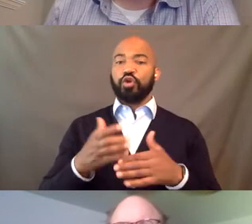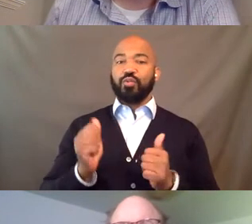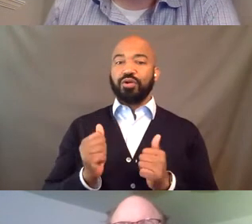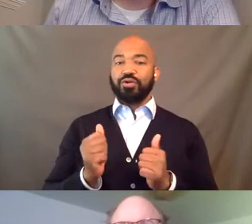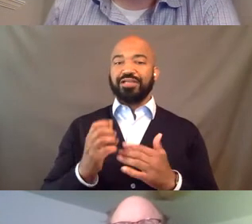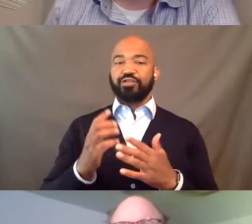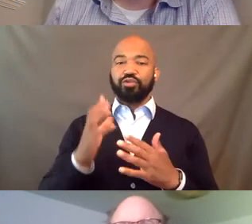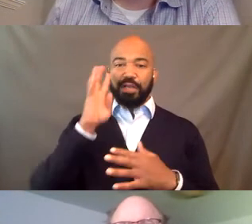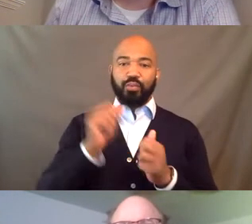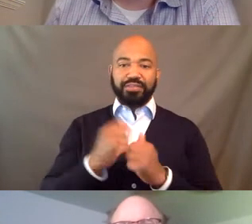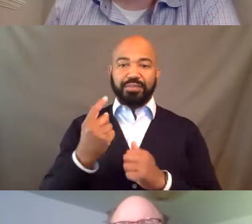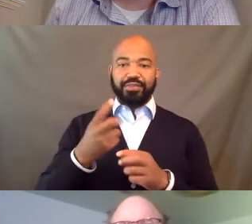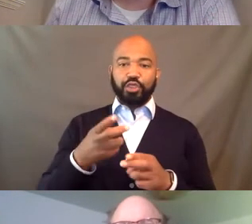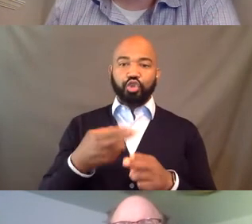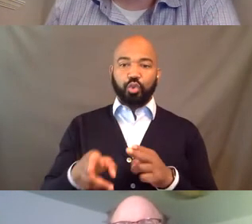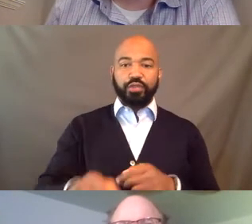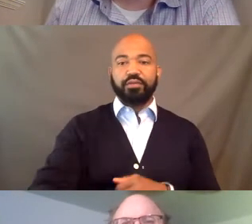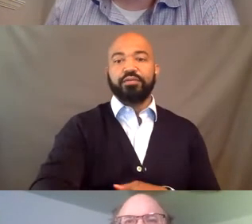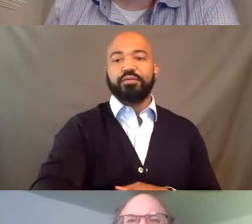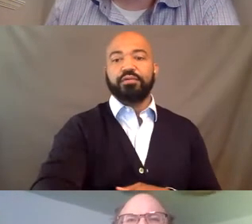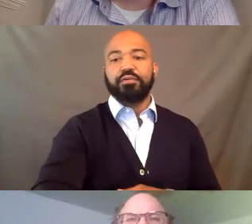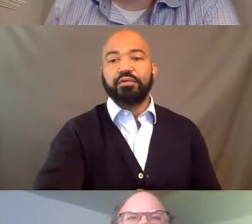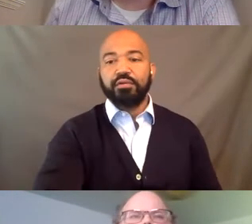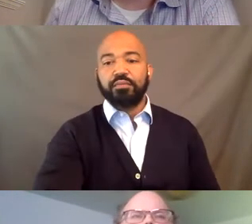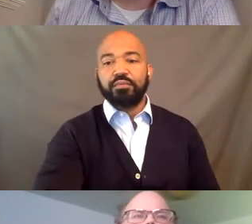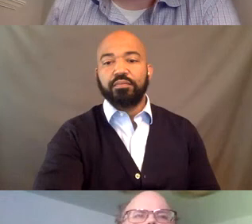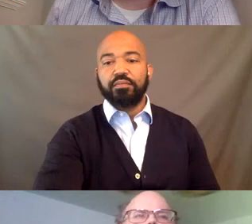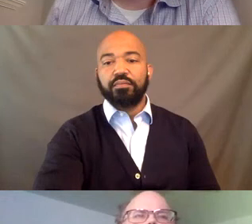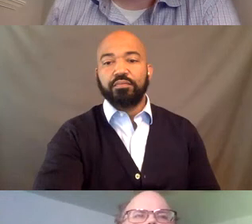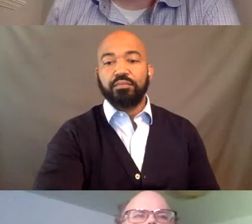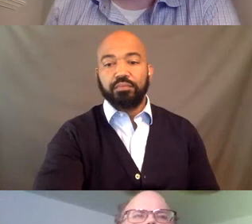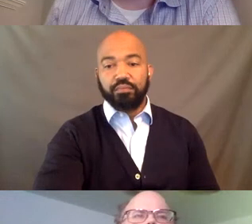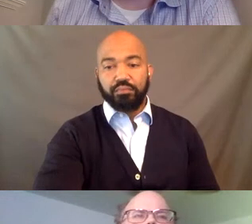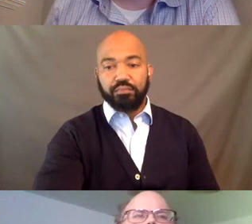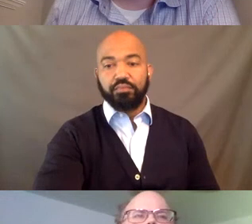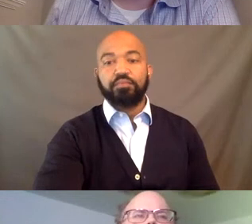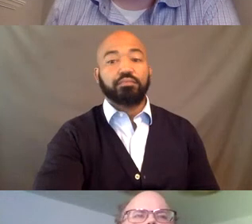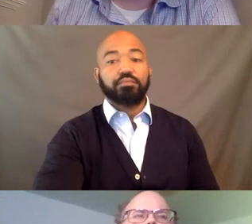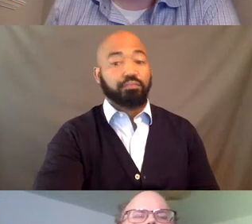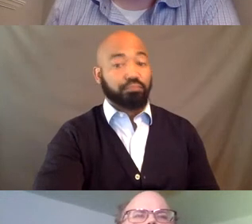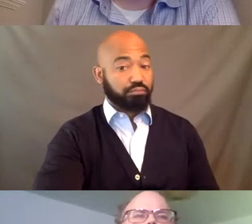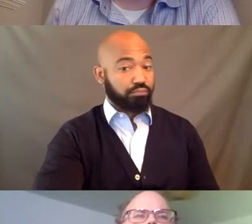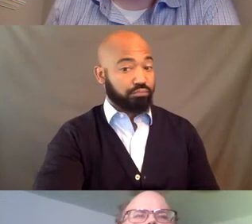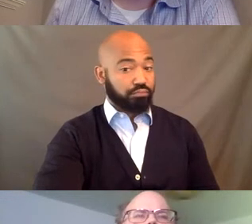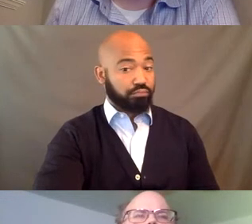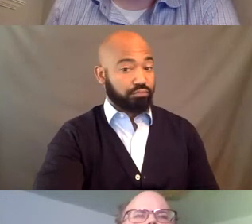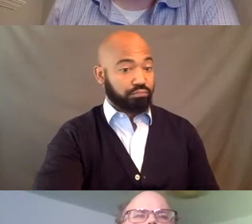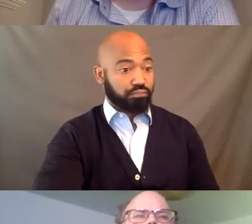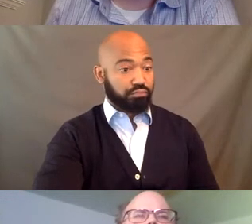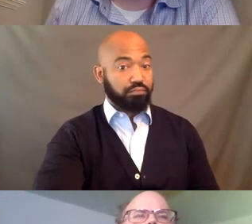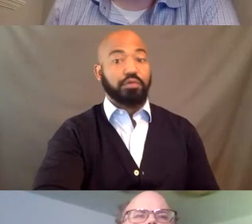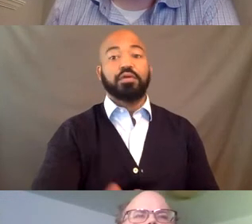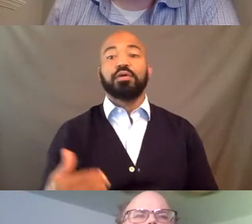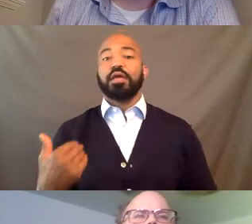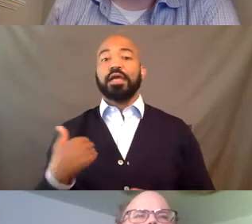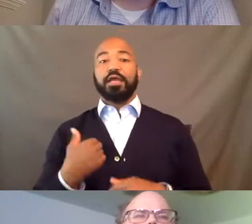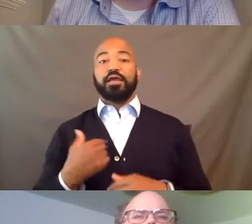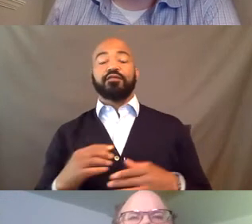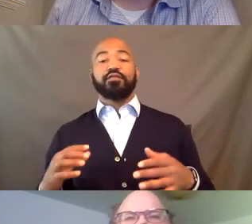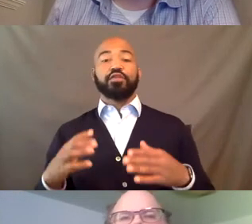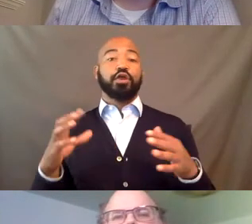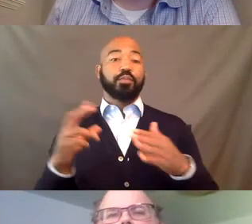difference we had was we changed help to connect, because that part of being the bridge between stakeholders was sort